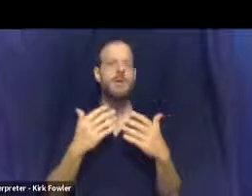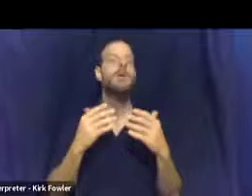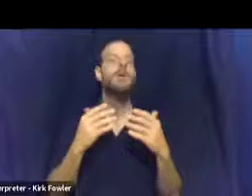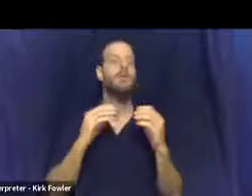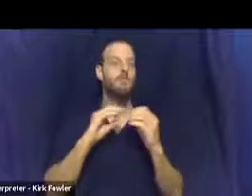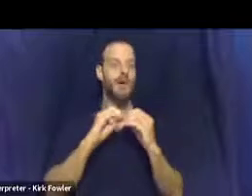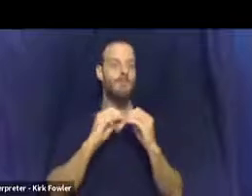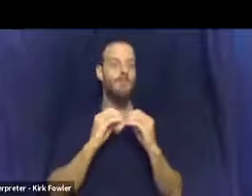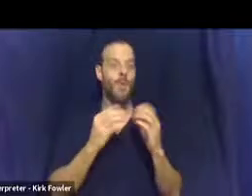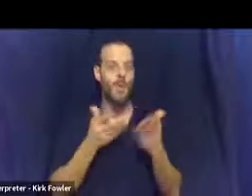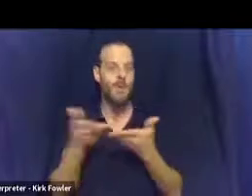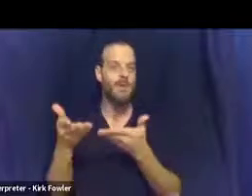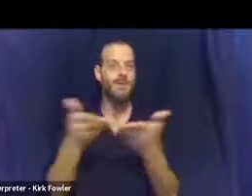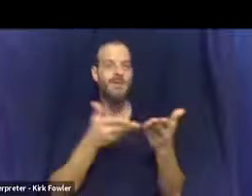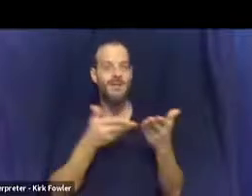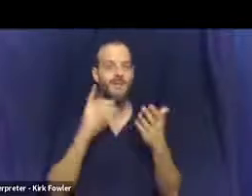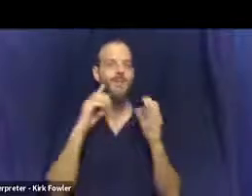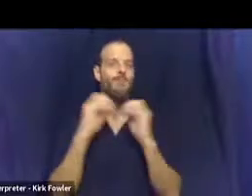additional communication.